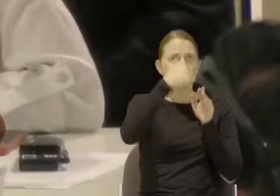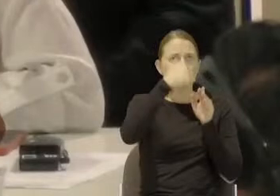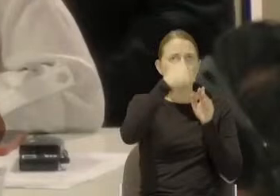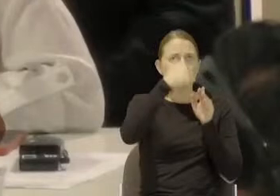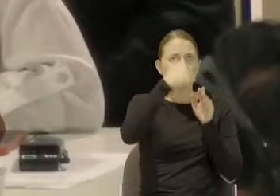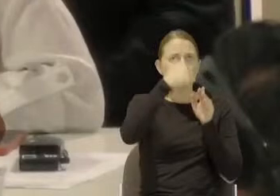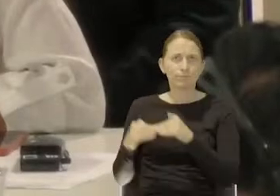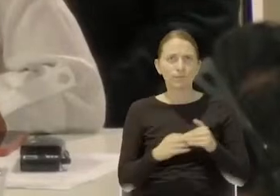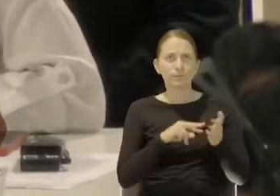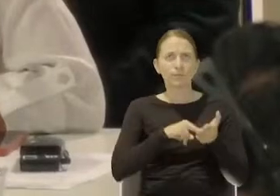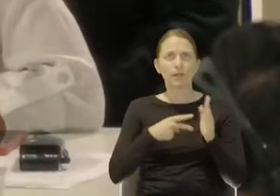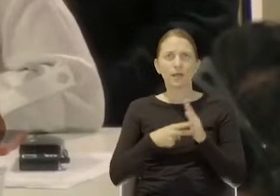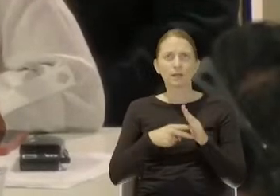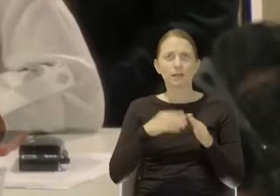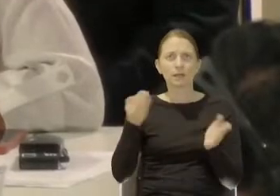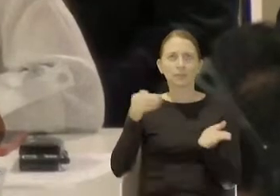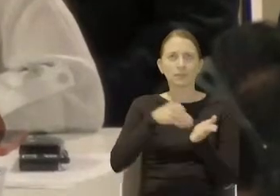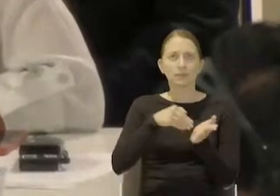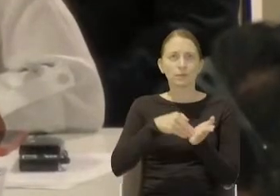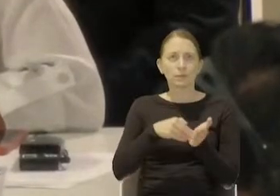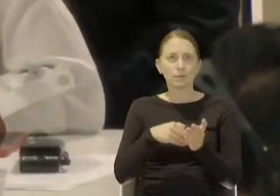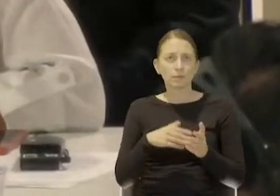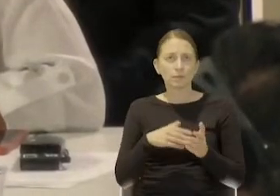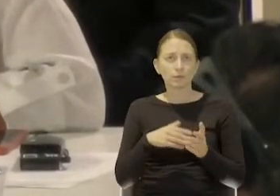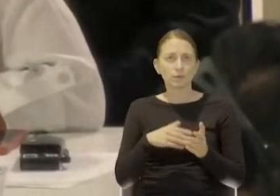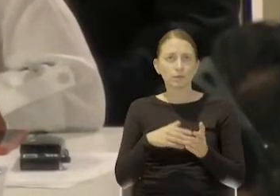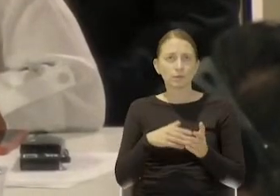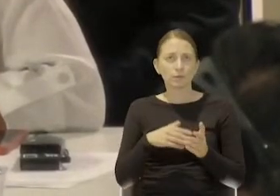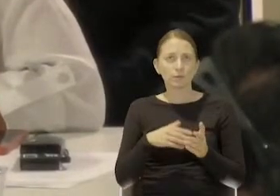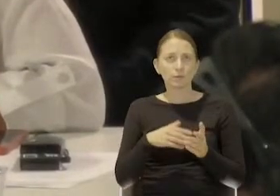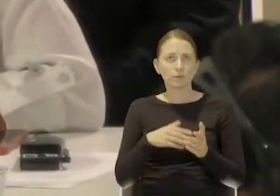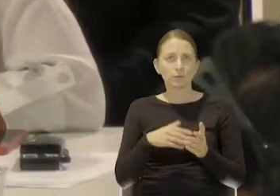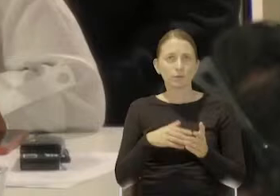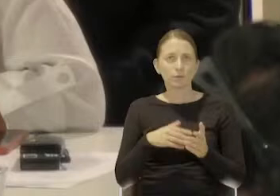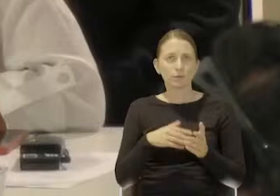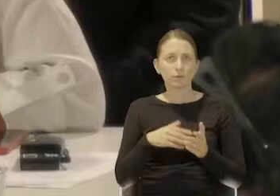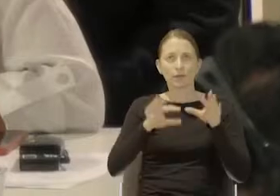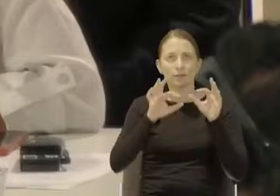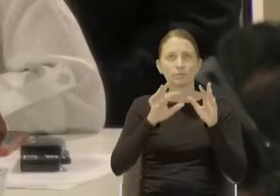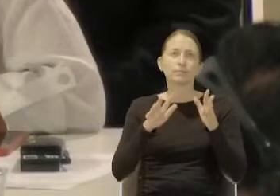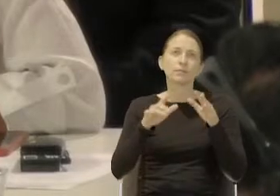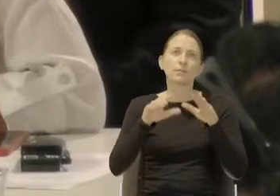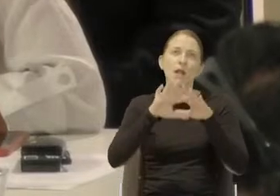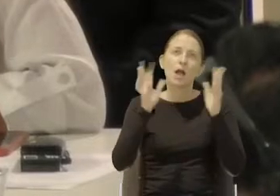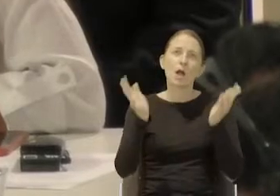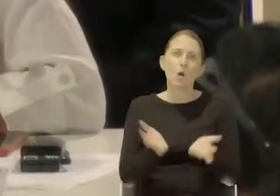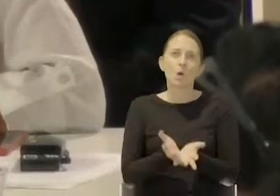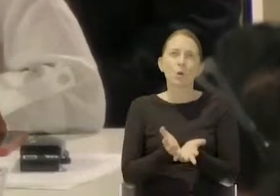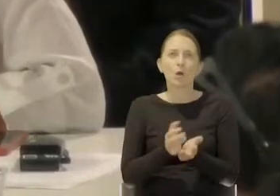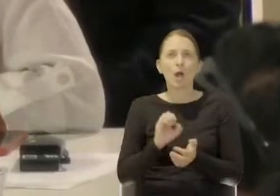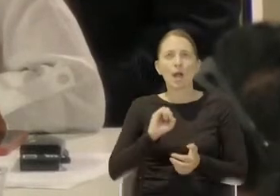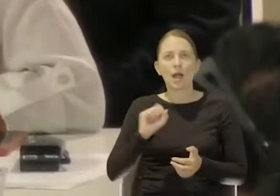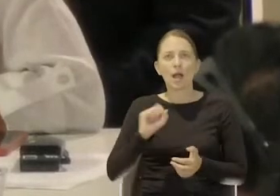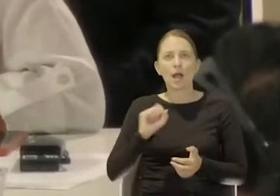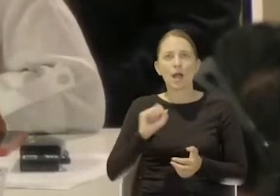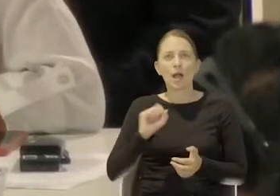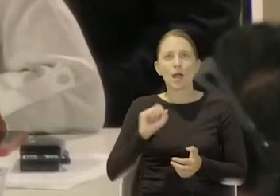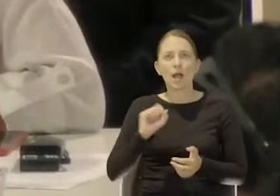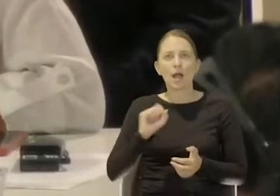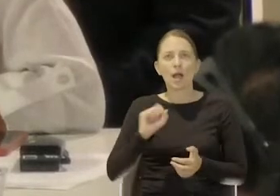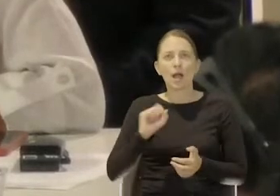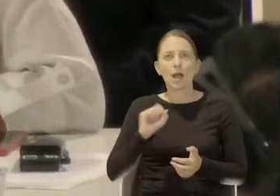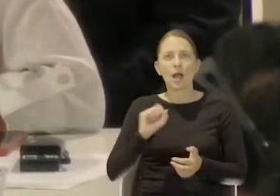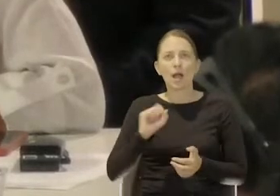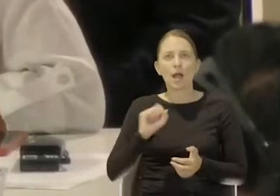requires a magnitude of investment that exceeds the capacity of public budgets. Private resources